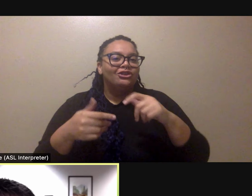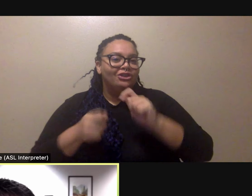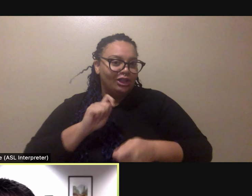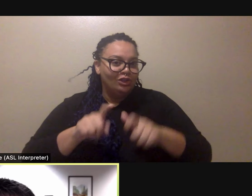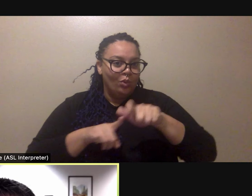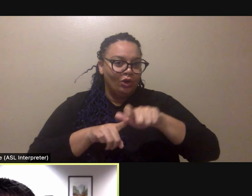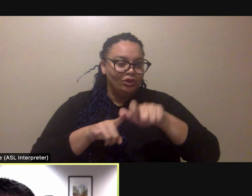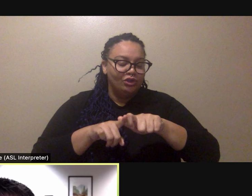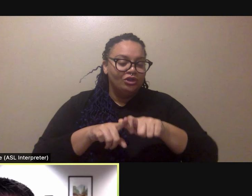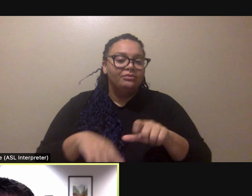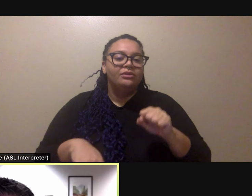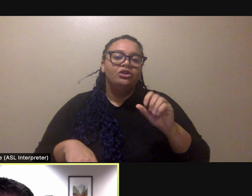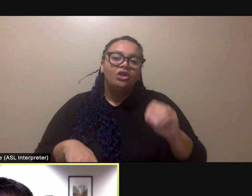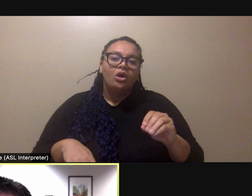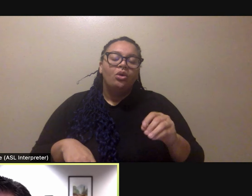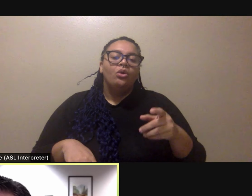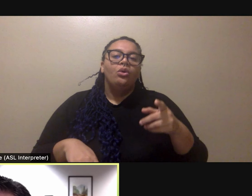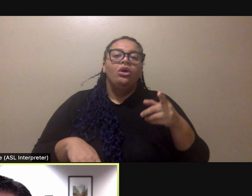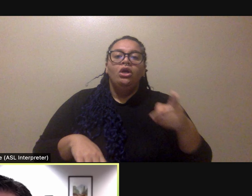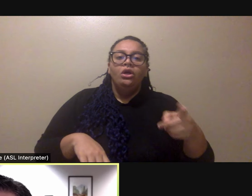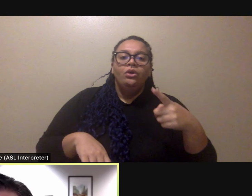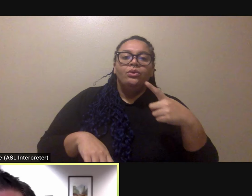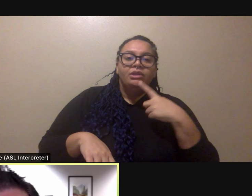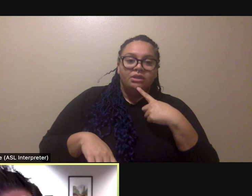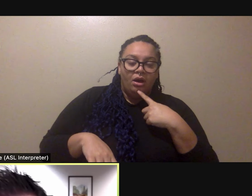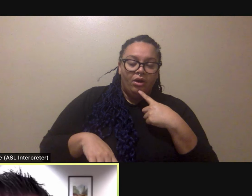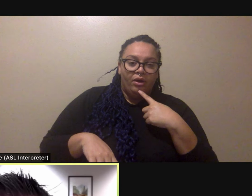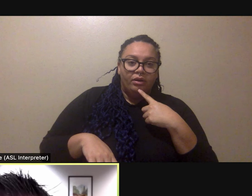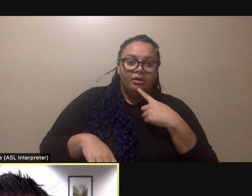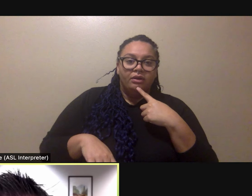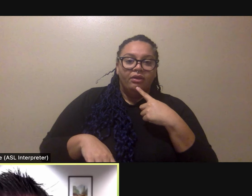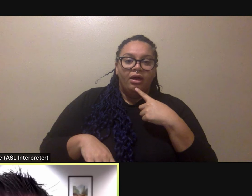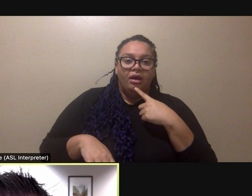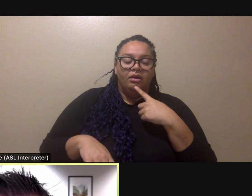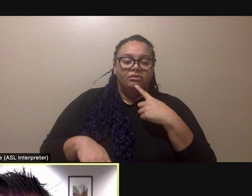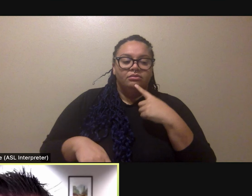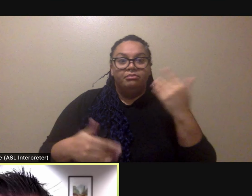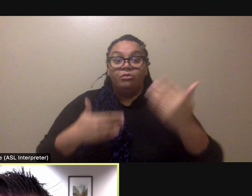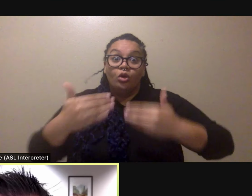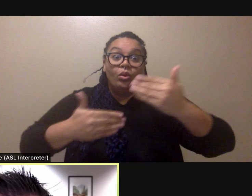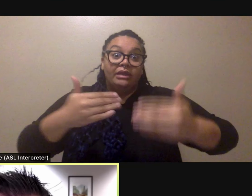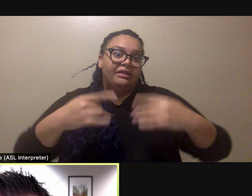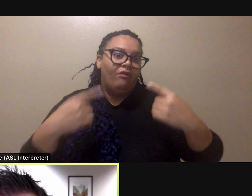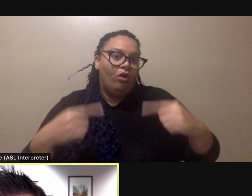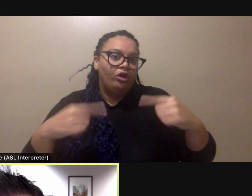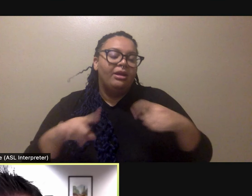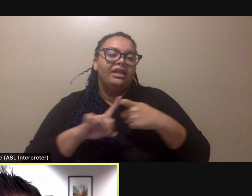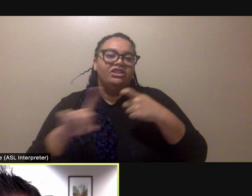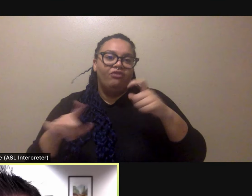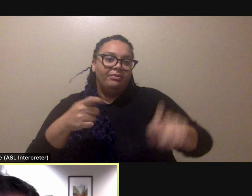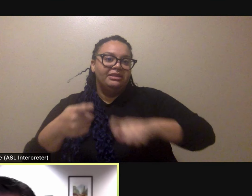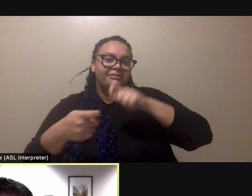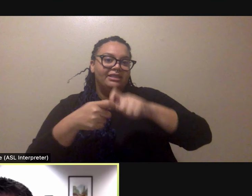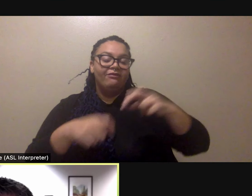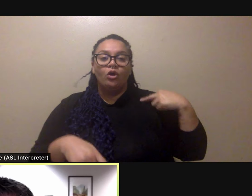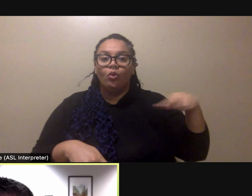But where you saw kind of what we would call today the progressive argument was mostly from certain religious interests.